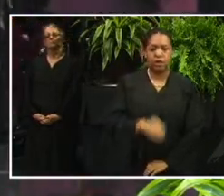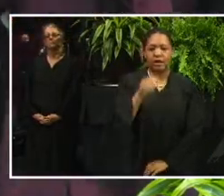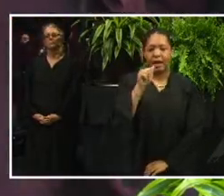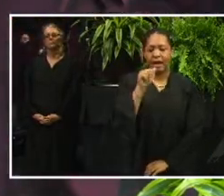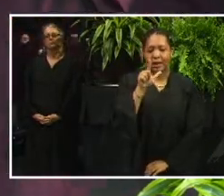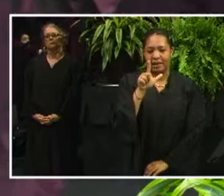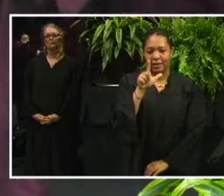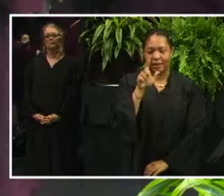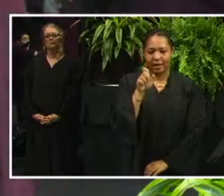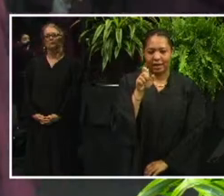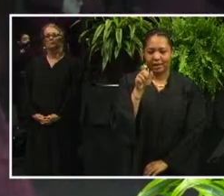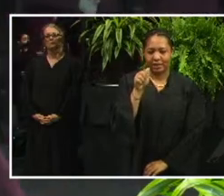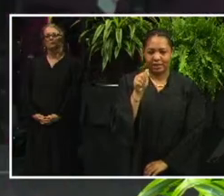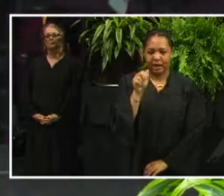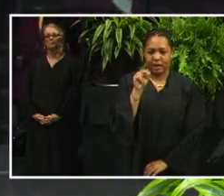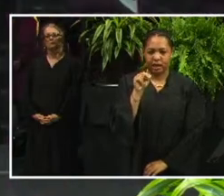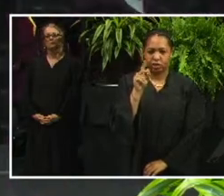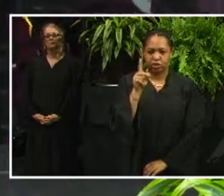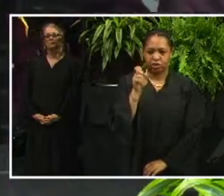Alexander Michael Wells.